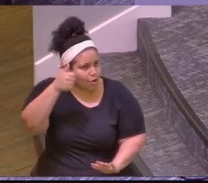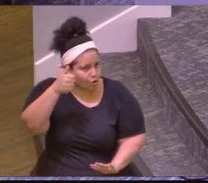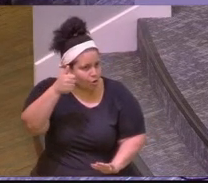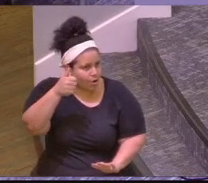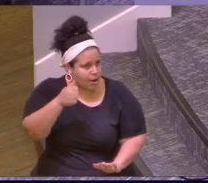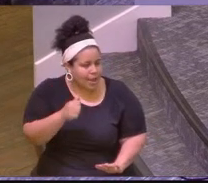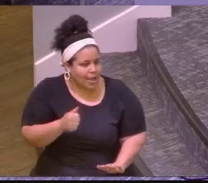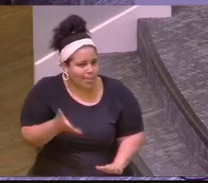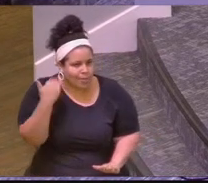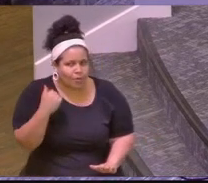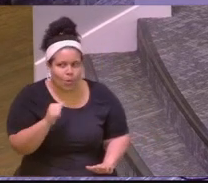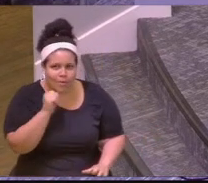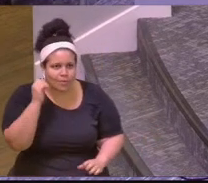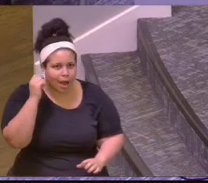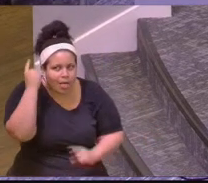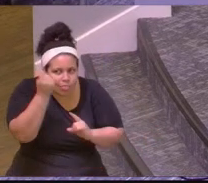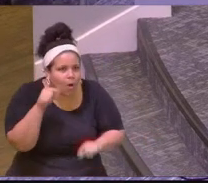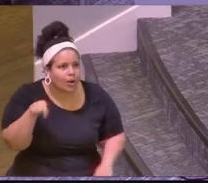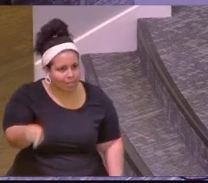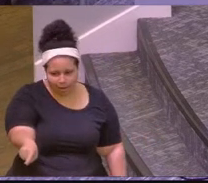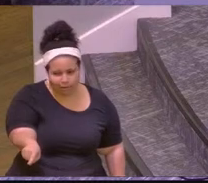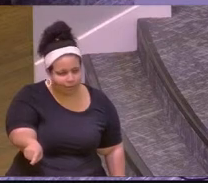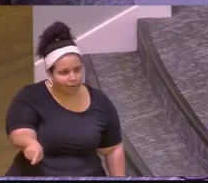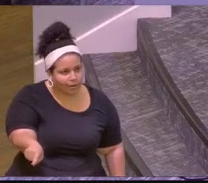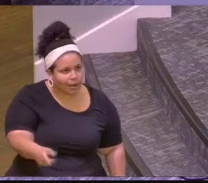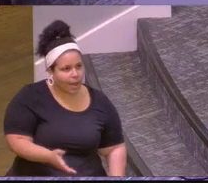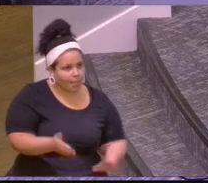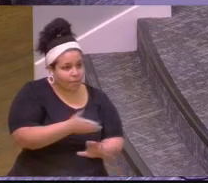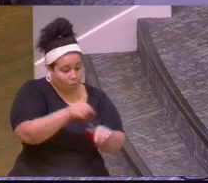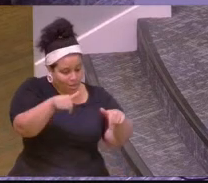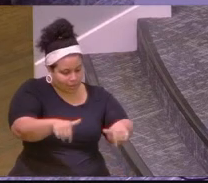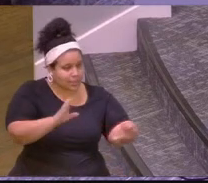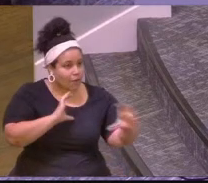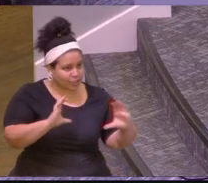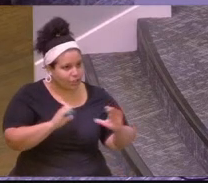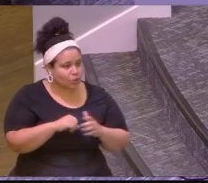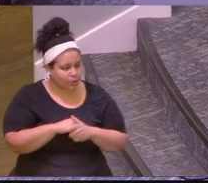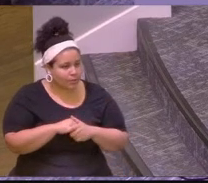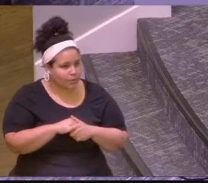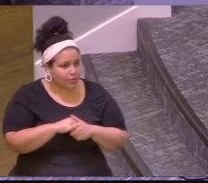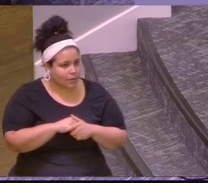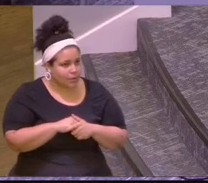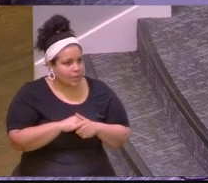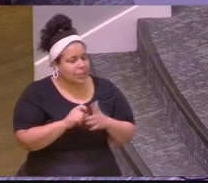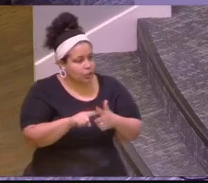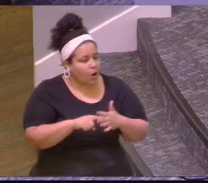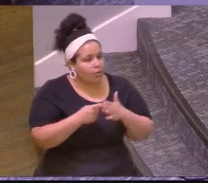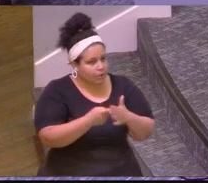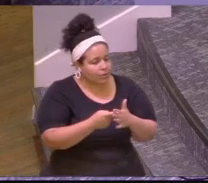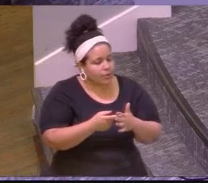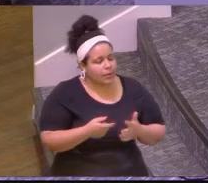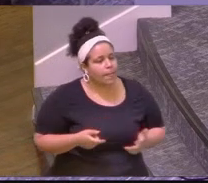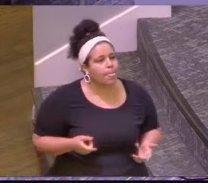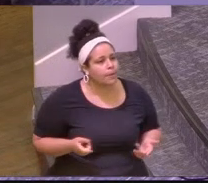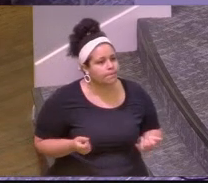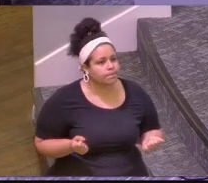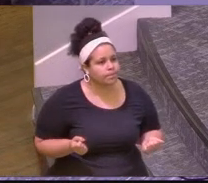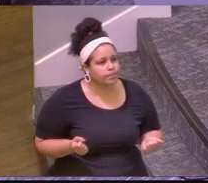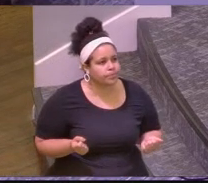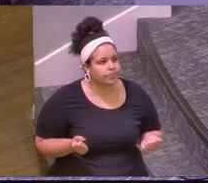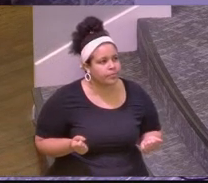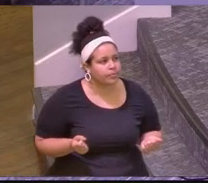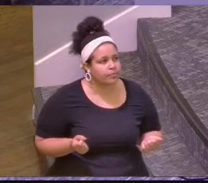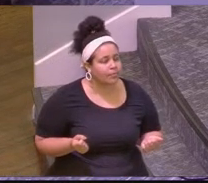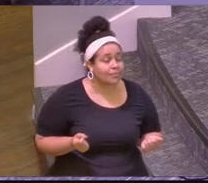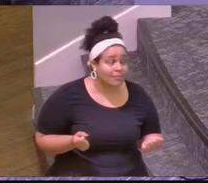that before this whole conversation started. So we, out of the